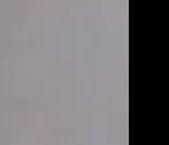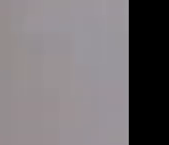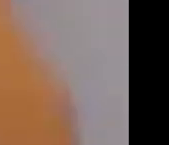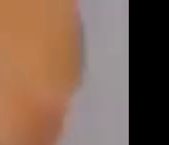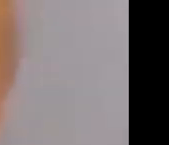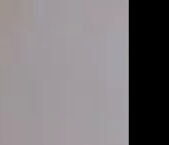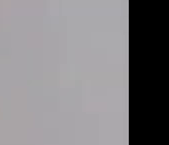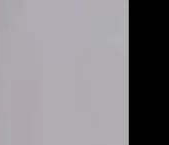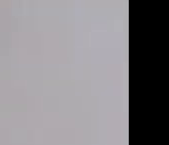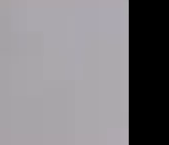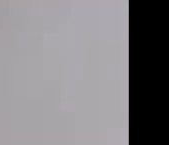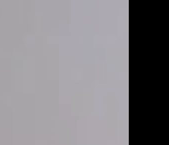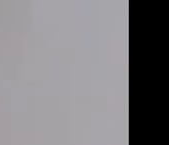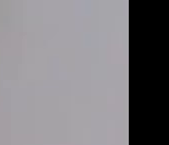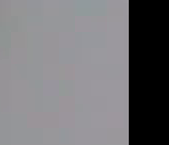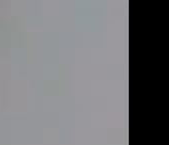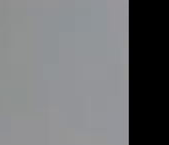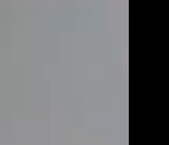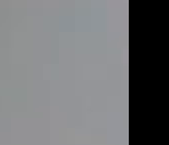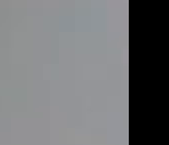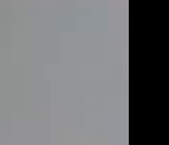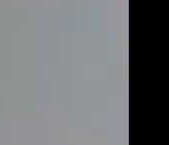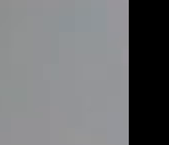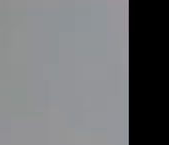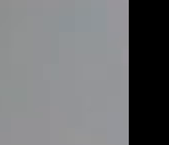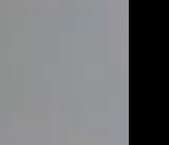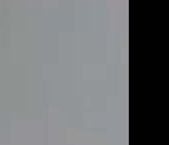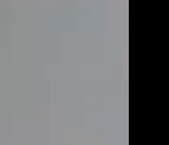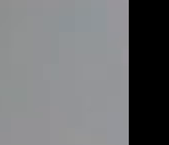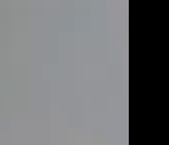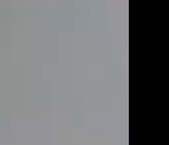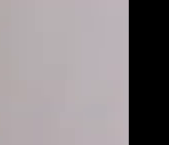All right, so I know that